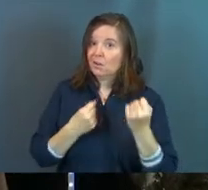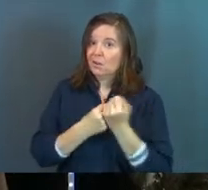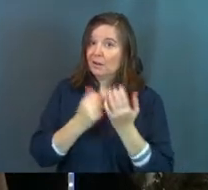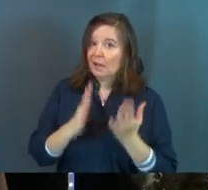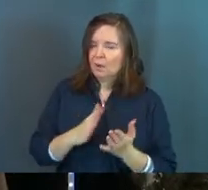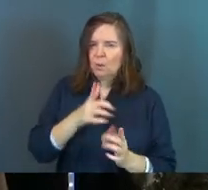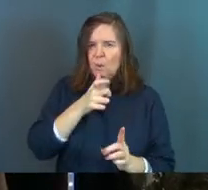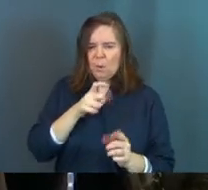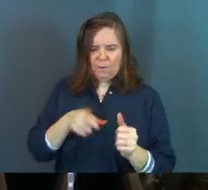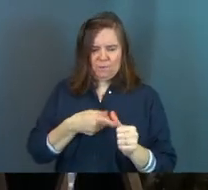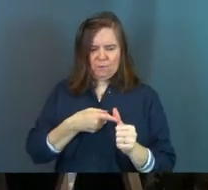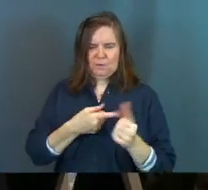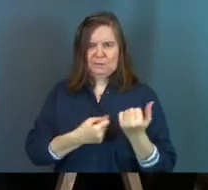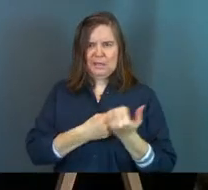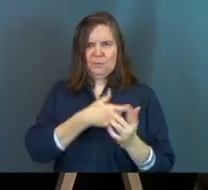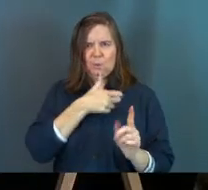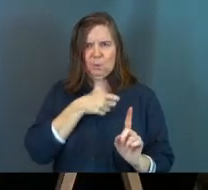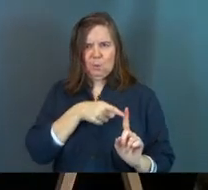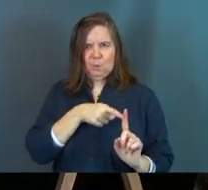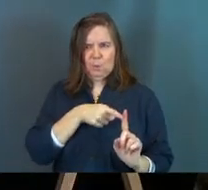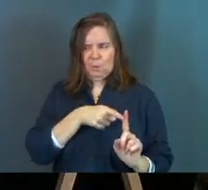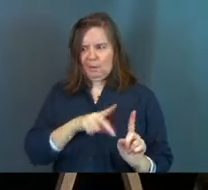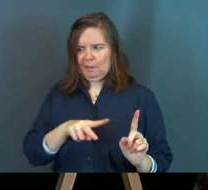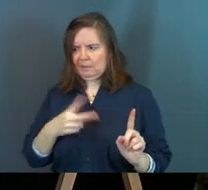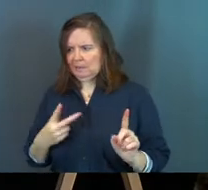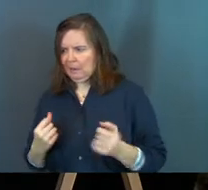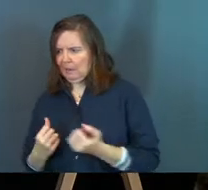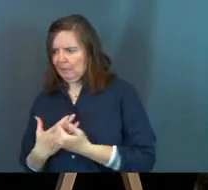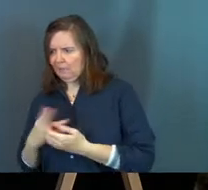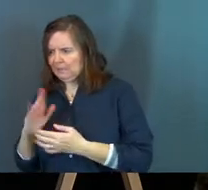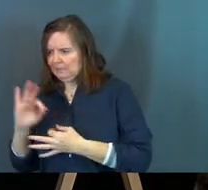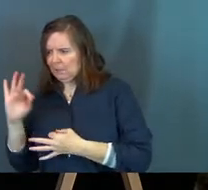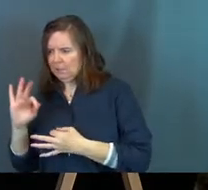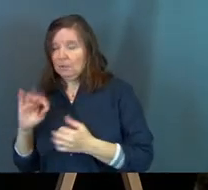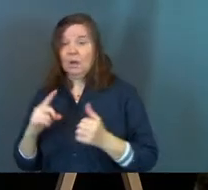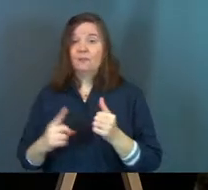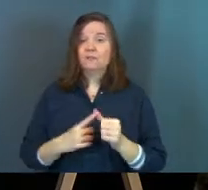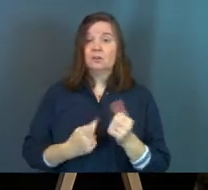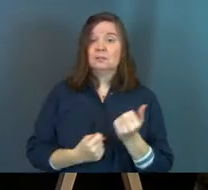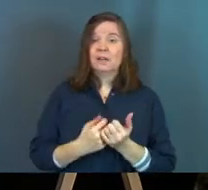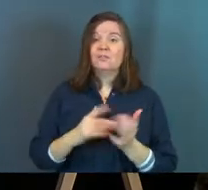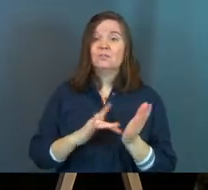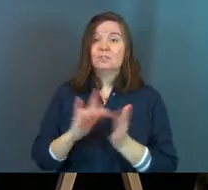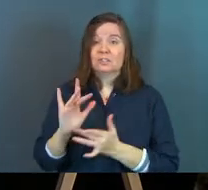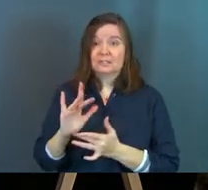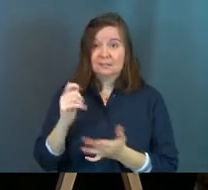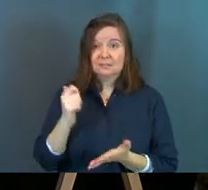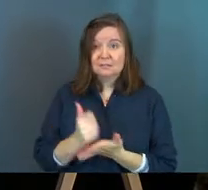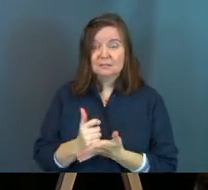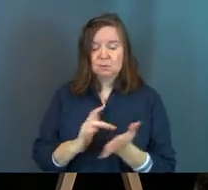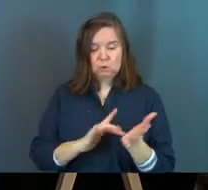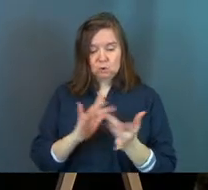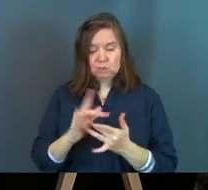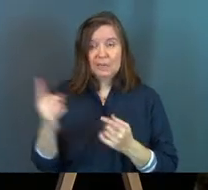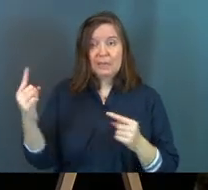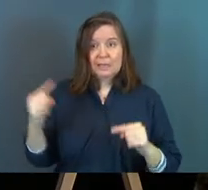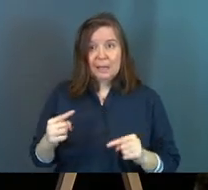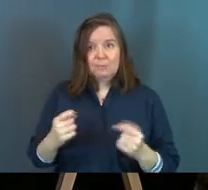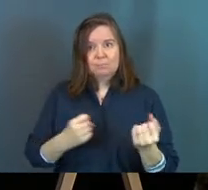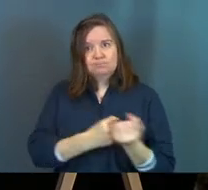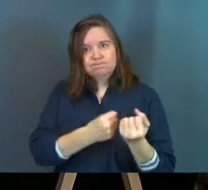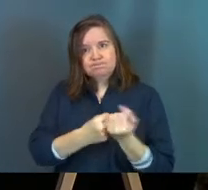advocate. Well, who was the first advocate before another advocate came along? The first advocate was Jesus. Amen? So Jesus came